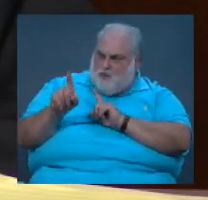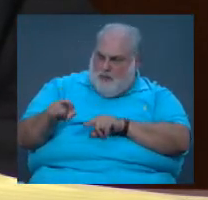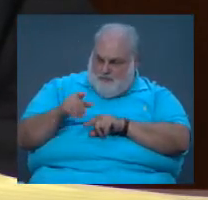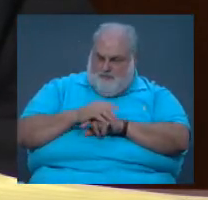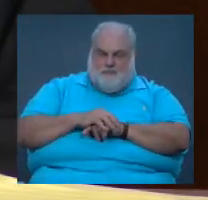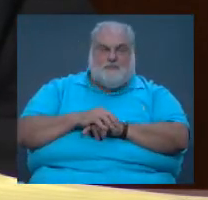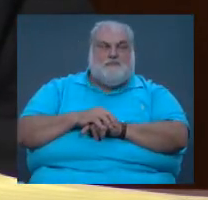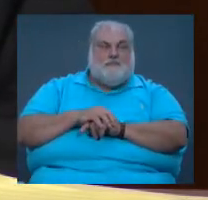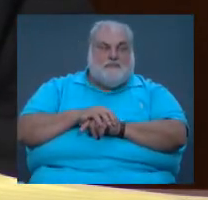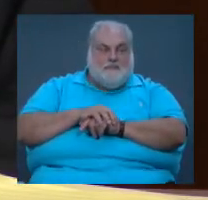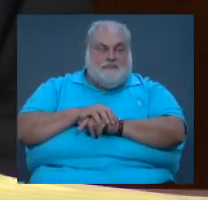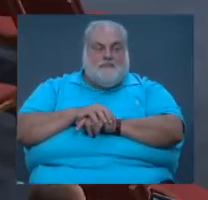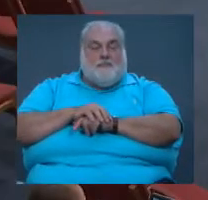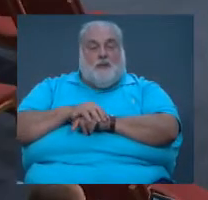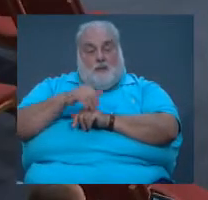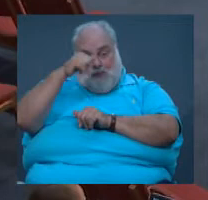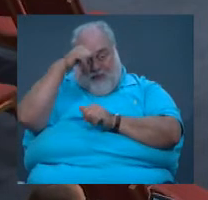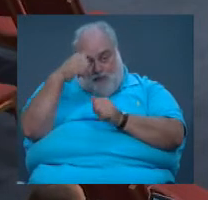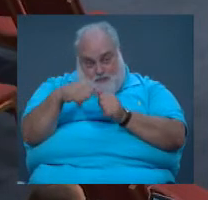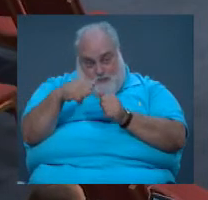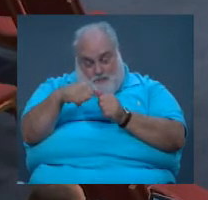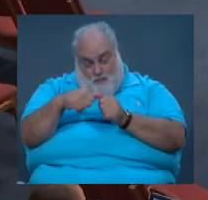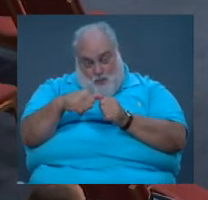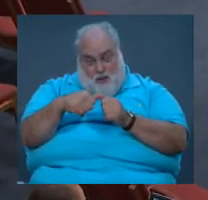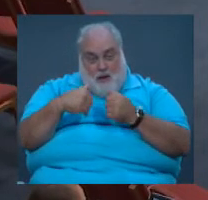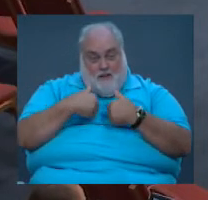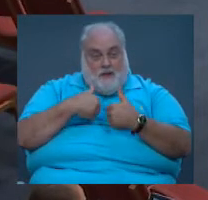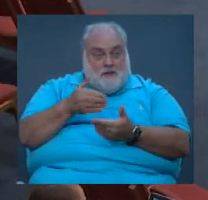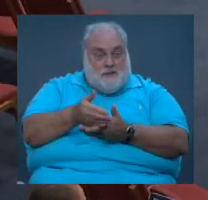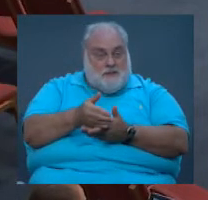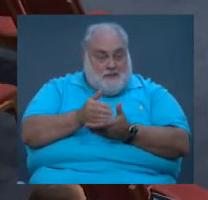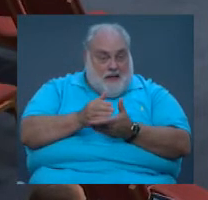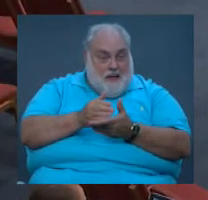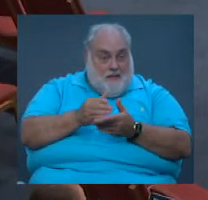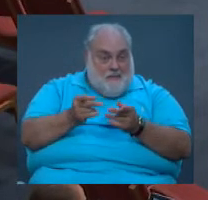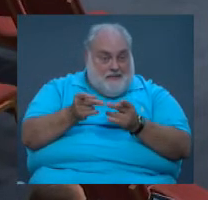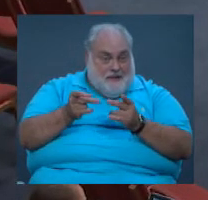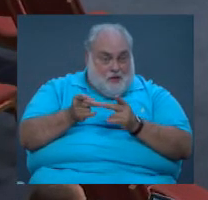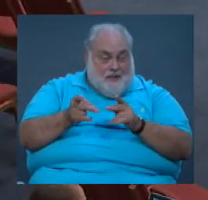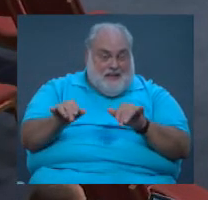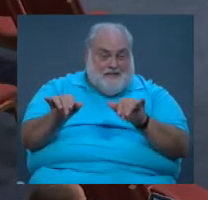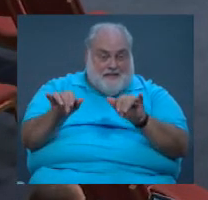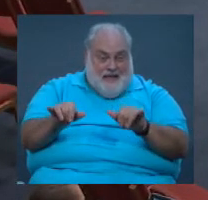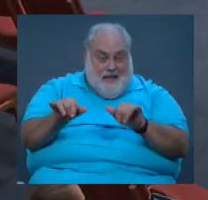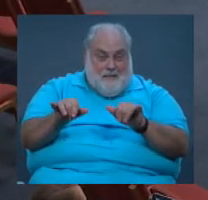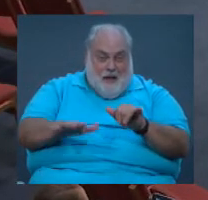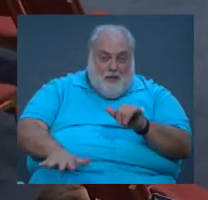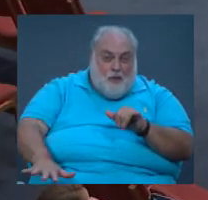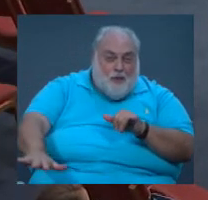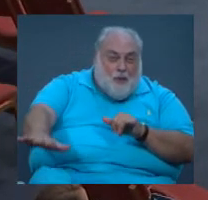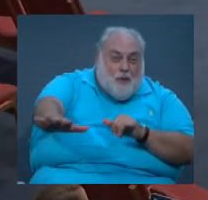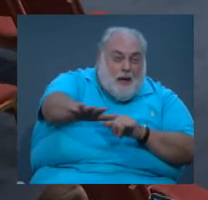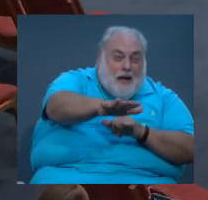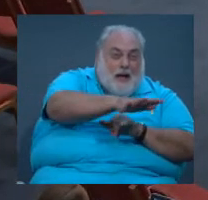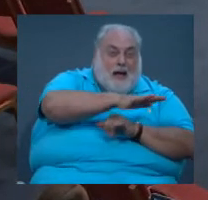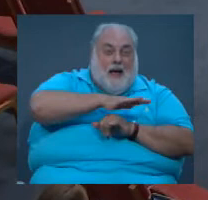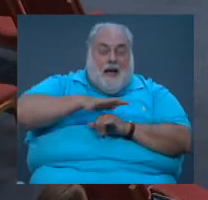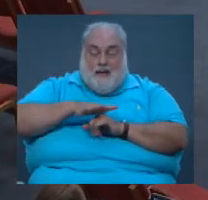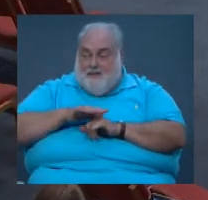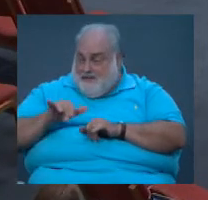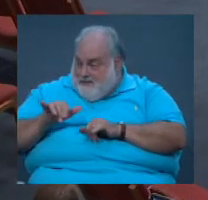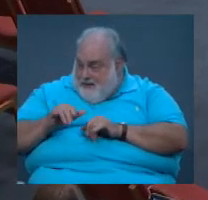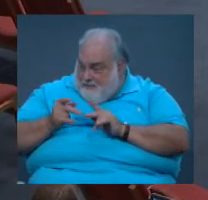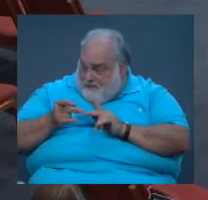position they No, held. but you got to remember that we have some positions that are the same throughout the. So if it's the